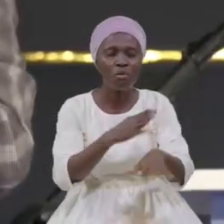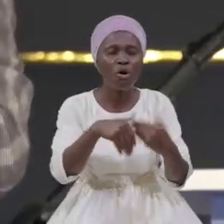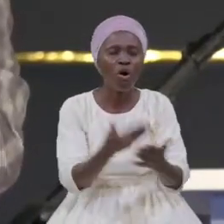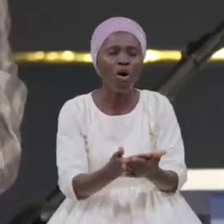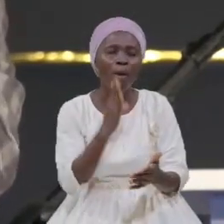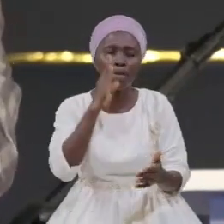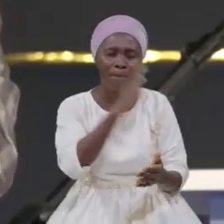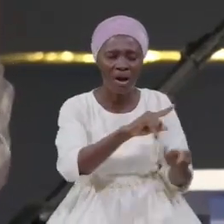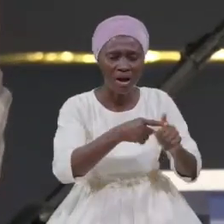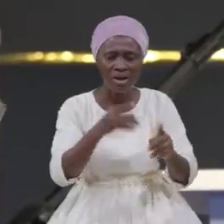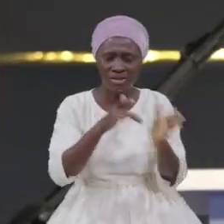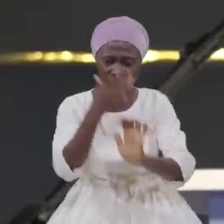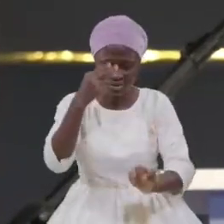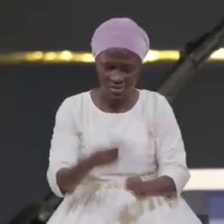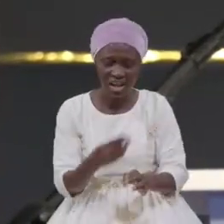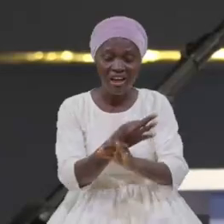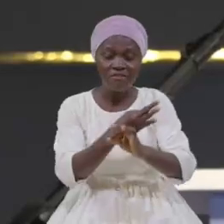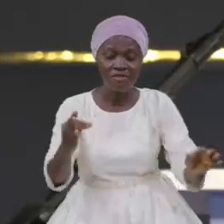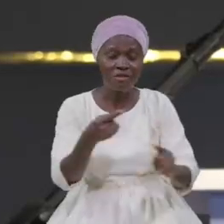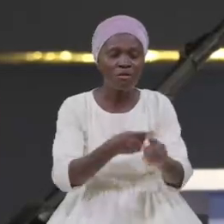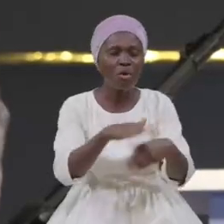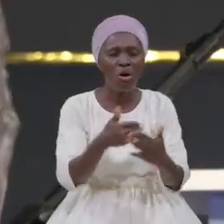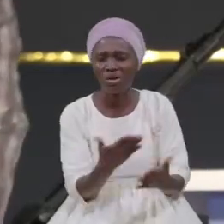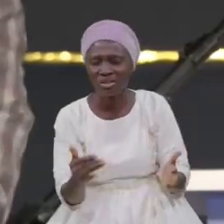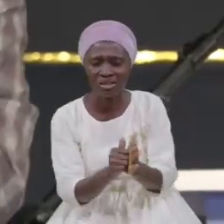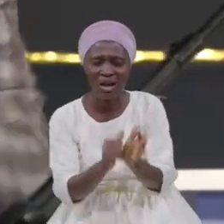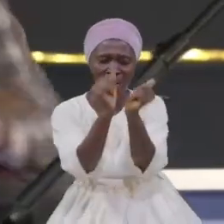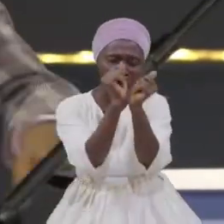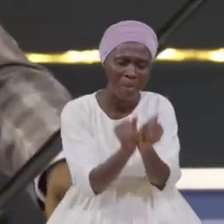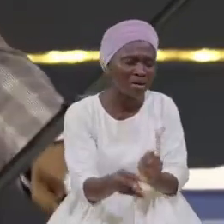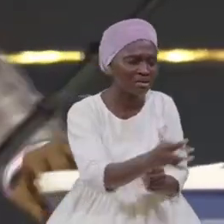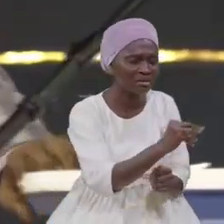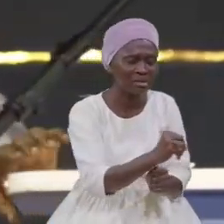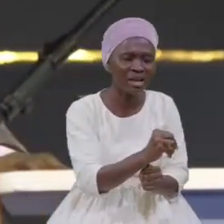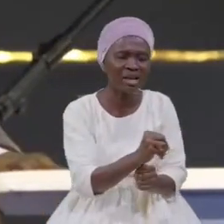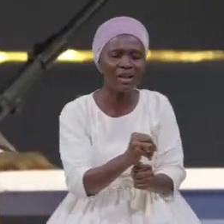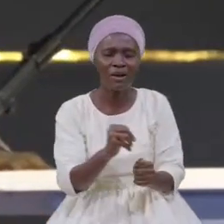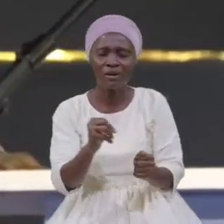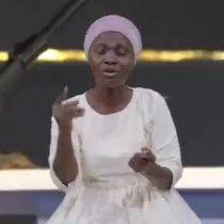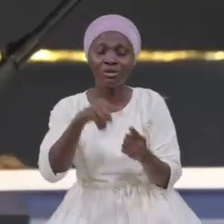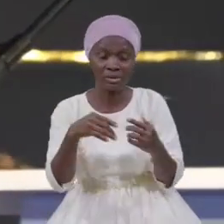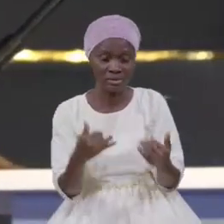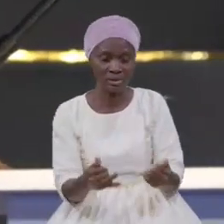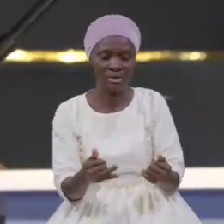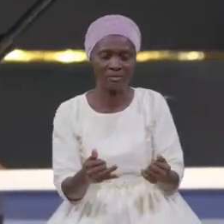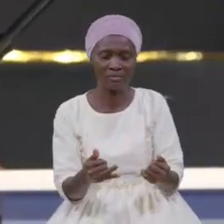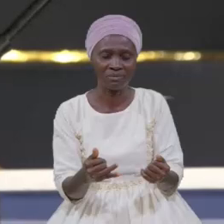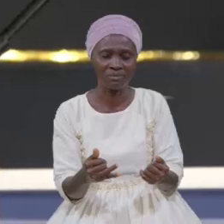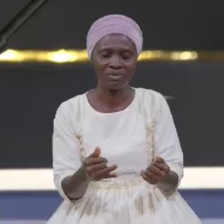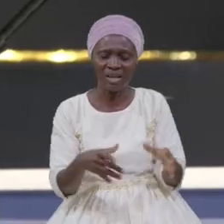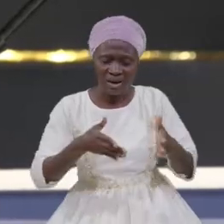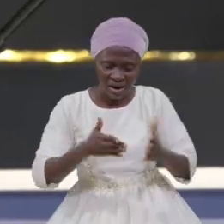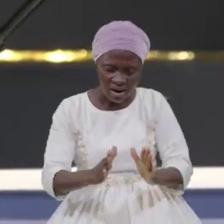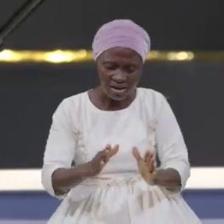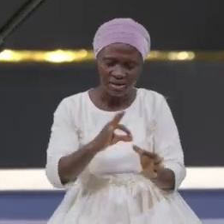free from the things that have bound them until this time. And let the Spirit of